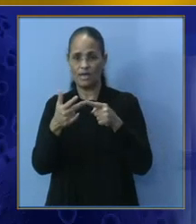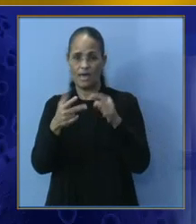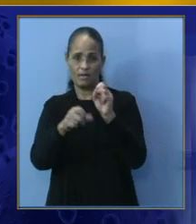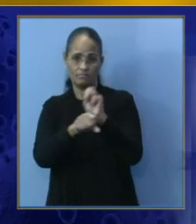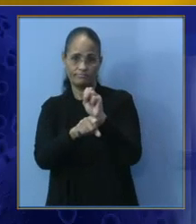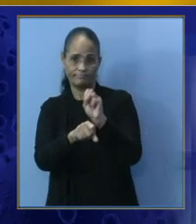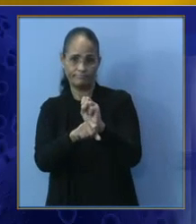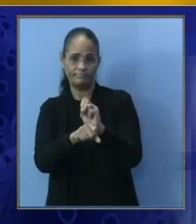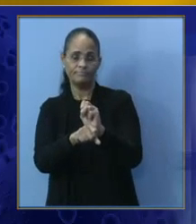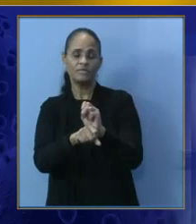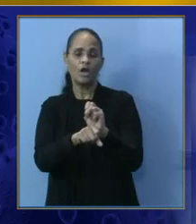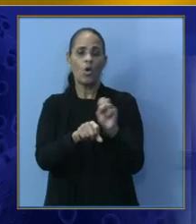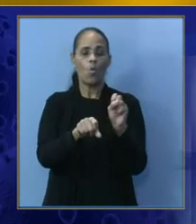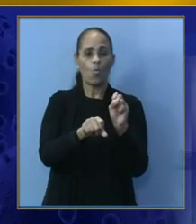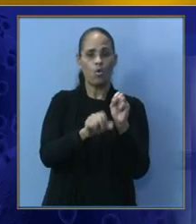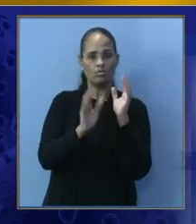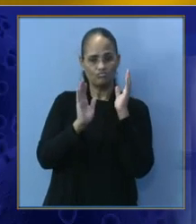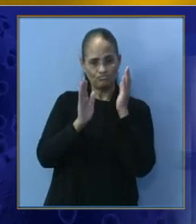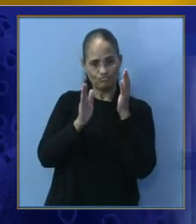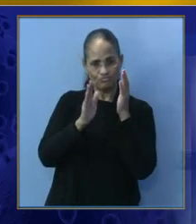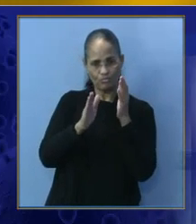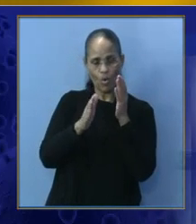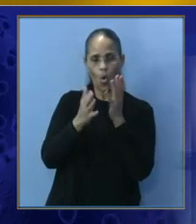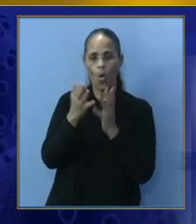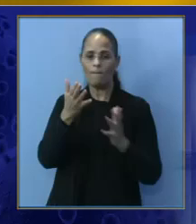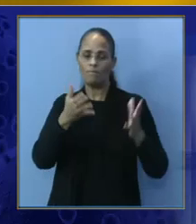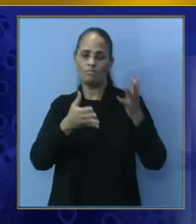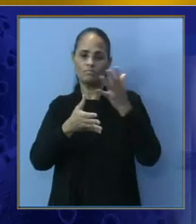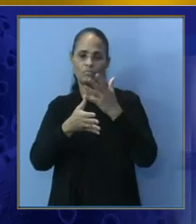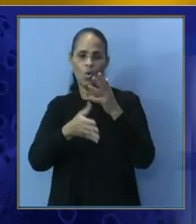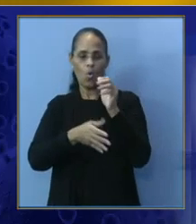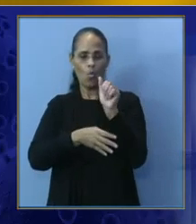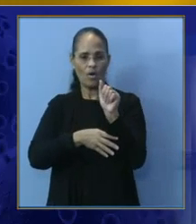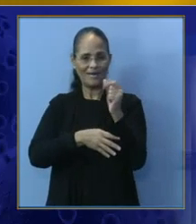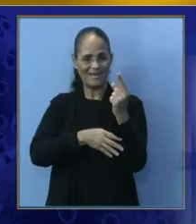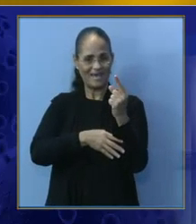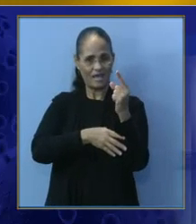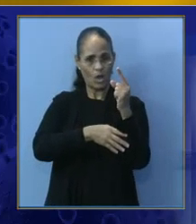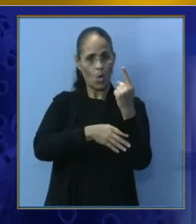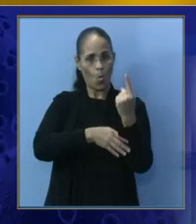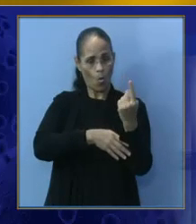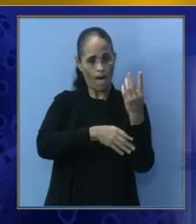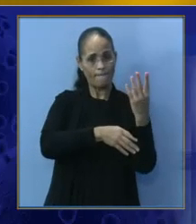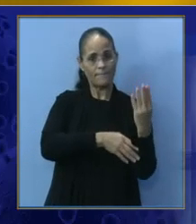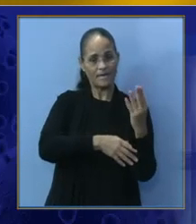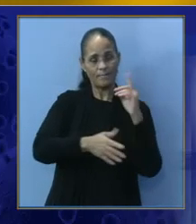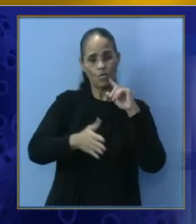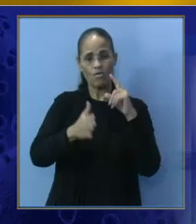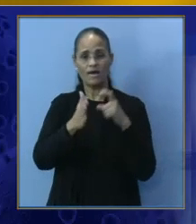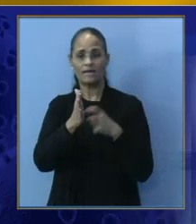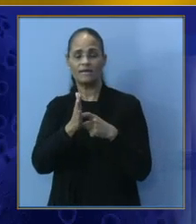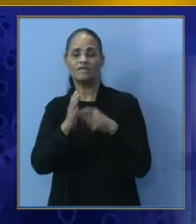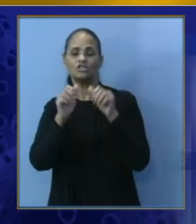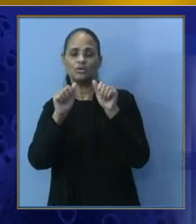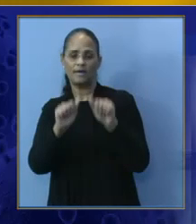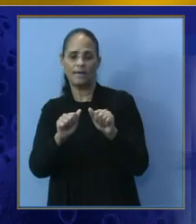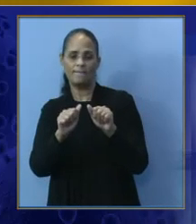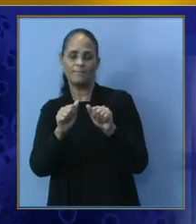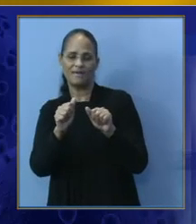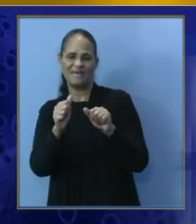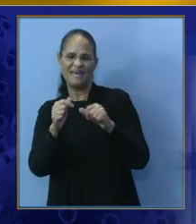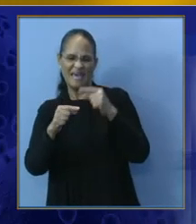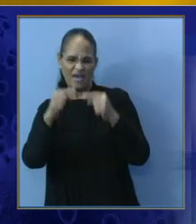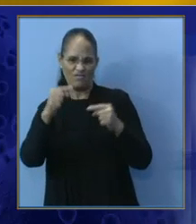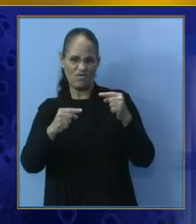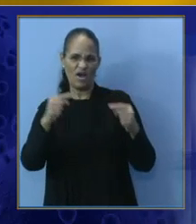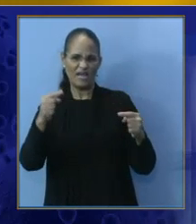We are focused on those who are in priority groups 1A and 1B, but recognize that people can be in multiple